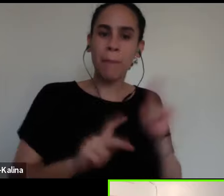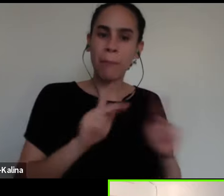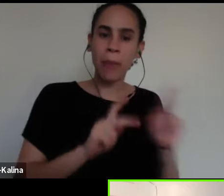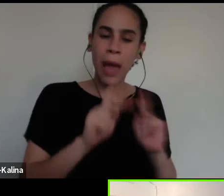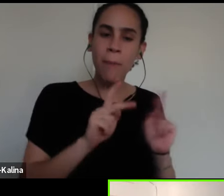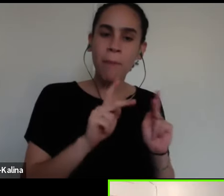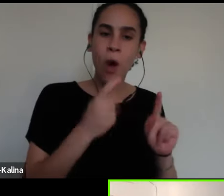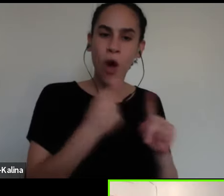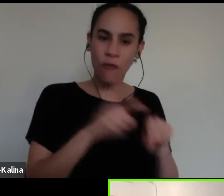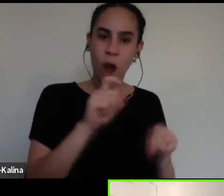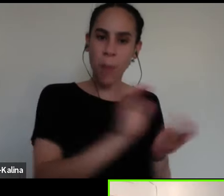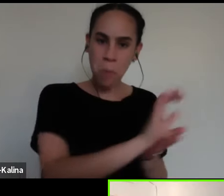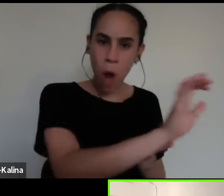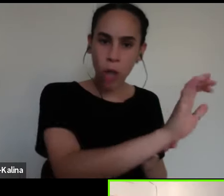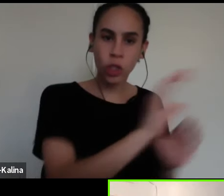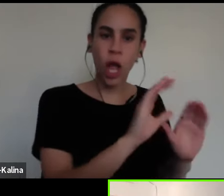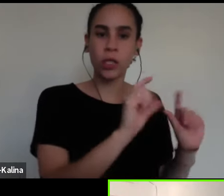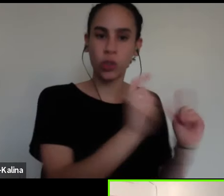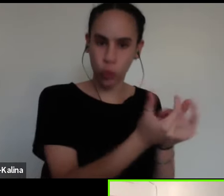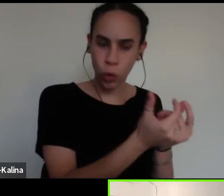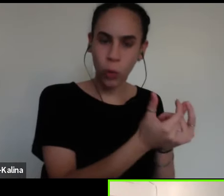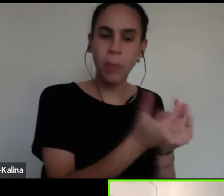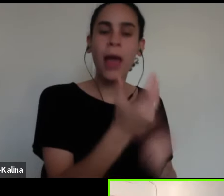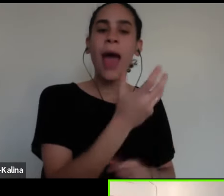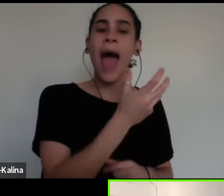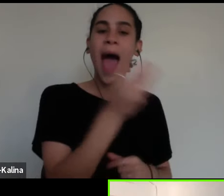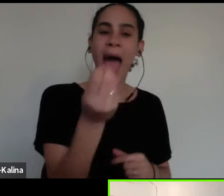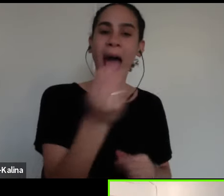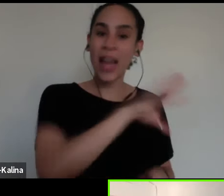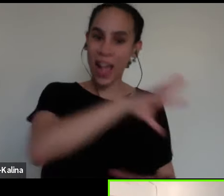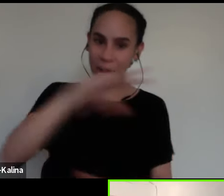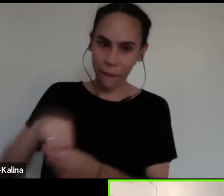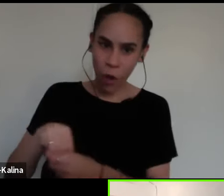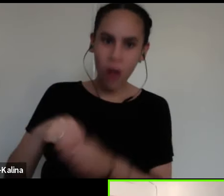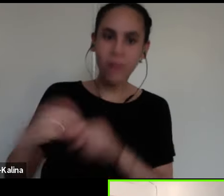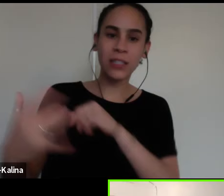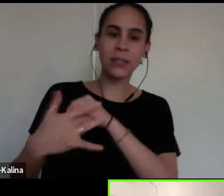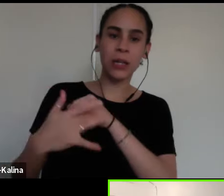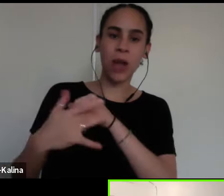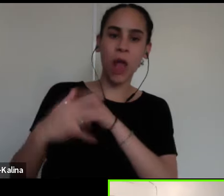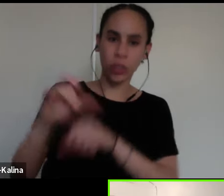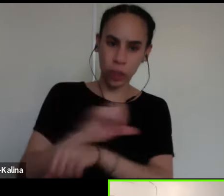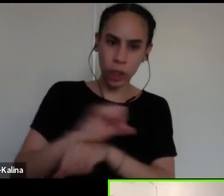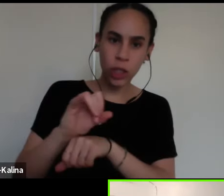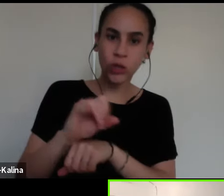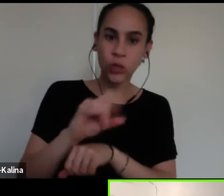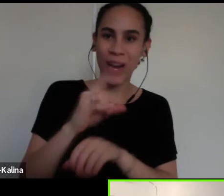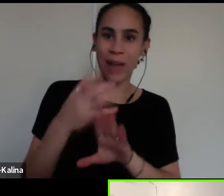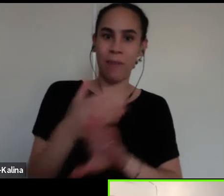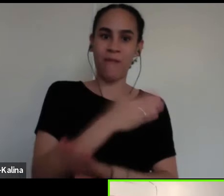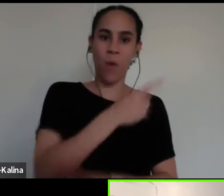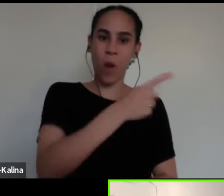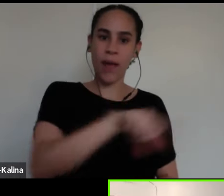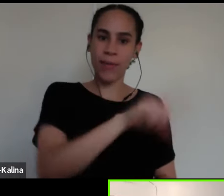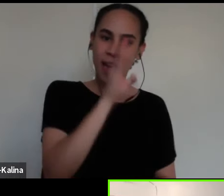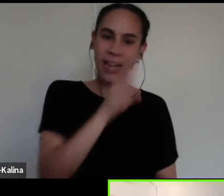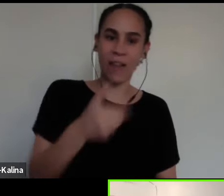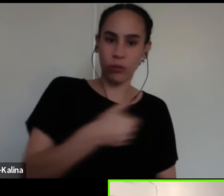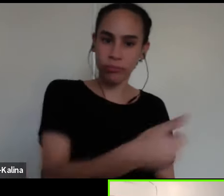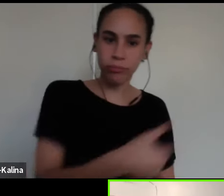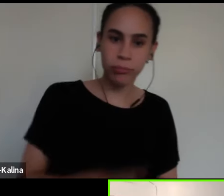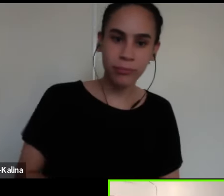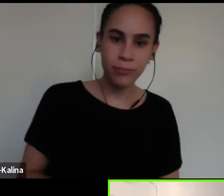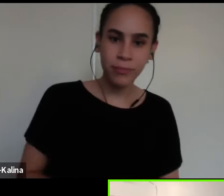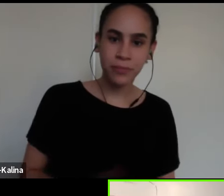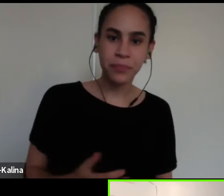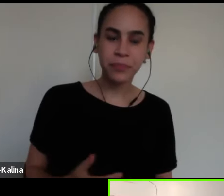way into a technology industry that didn't previously invite them, right? Where they did not receive an invitation before. So